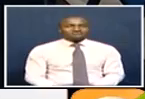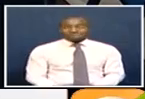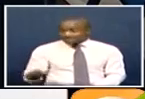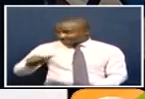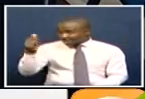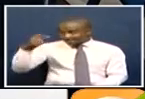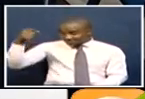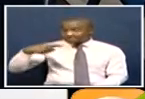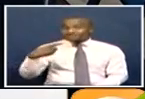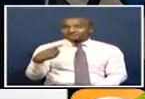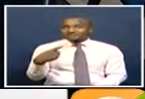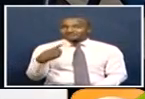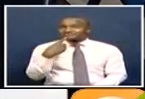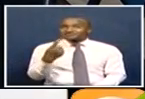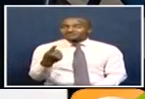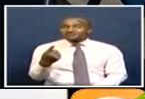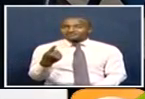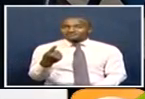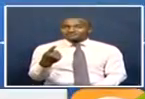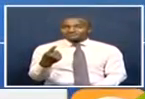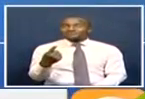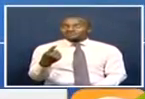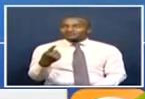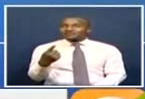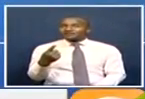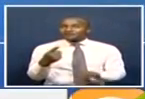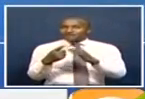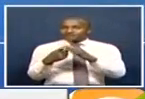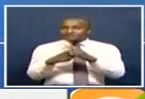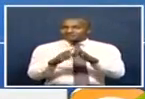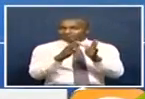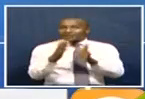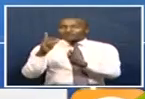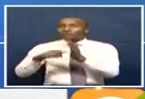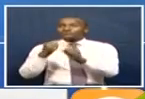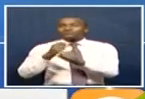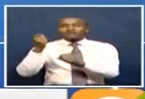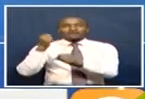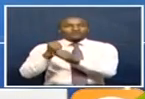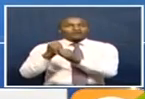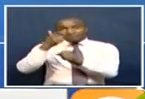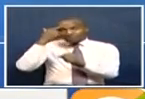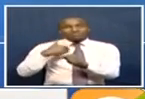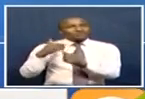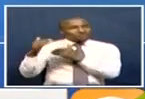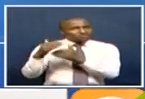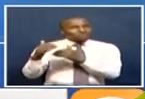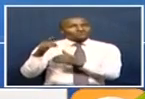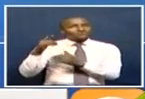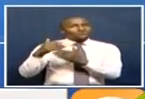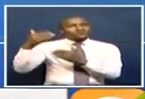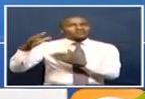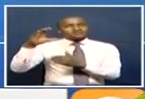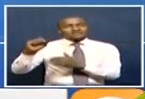Boniface Vundi, he said, start planning what you're going to do for the Kenyan workers because I'm almost sure you are the next